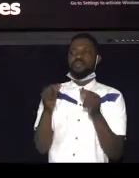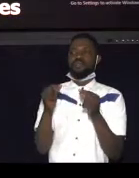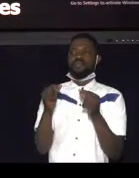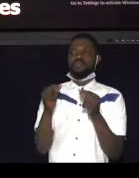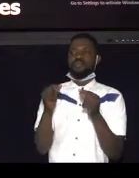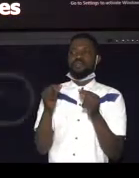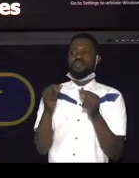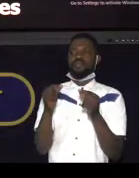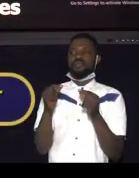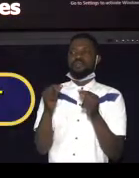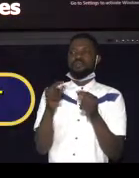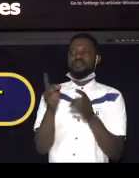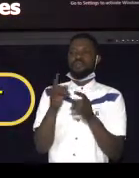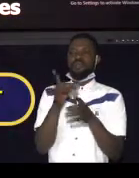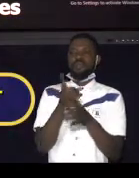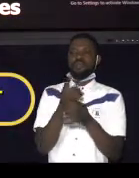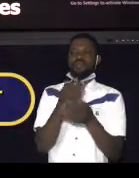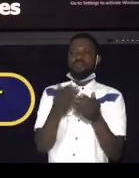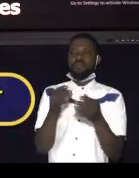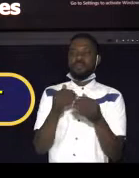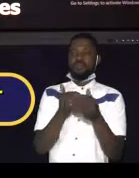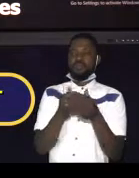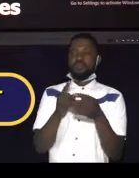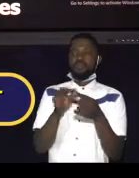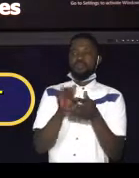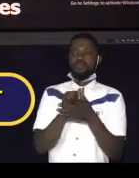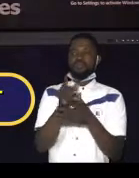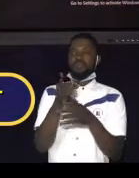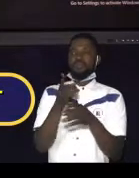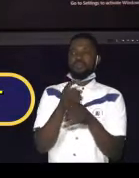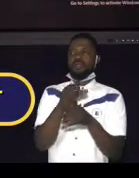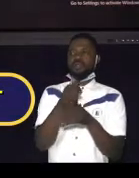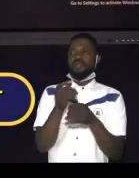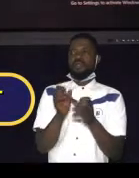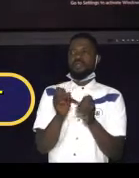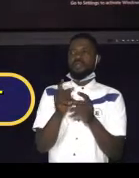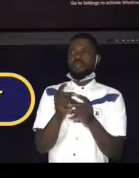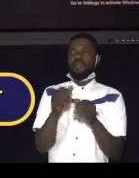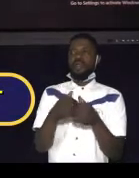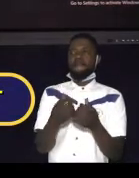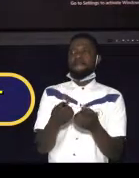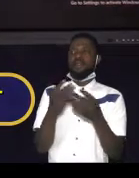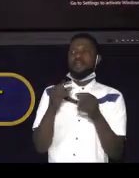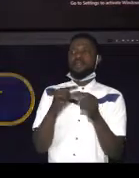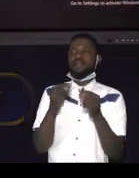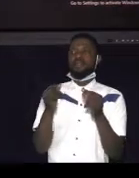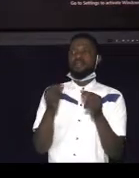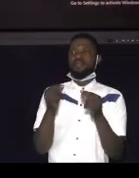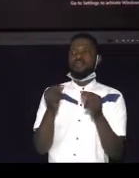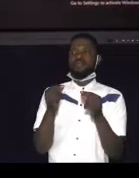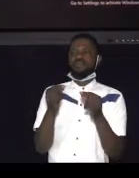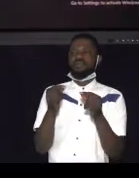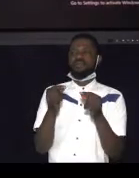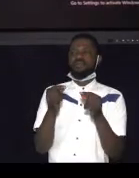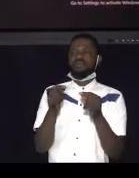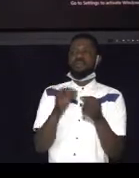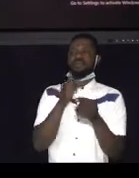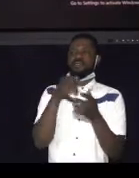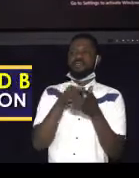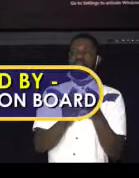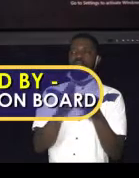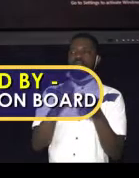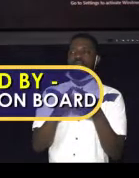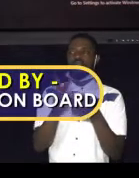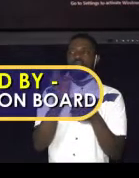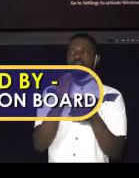degrees. Did you get something close to that? Well, you get another chance very soon. How many degrees do you think this is? First question, is it up to